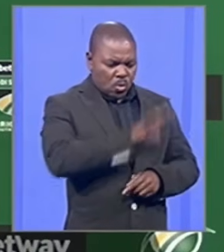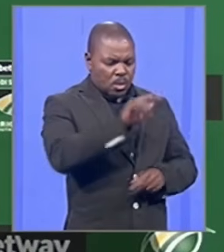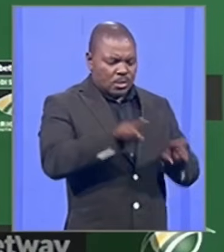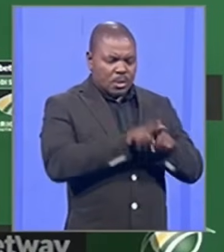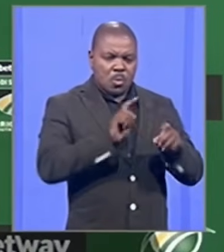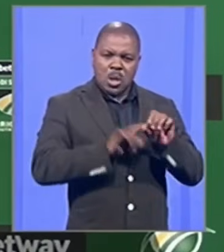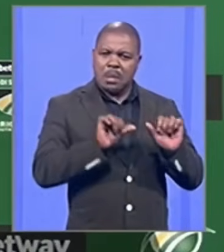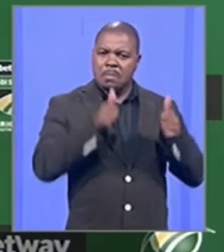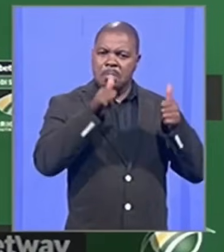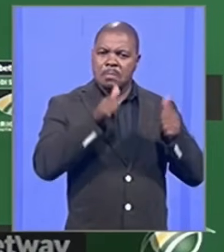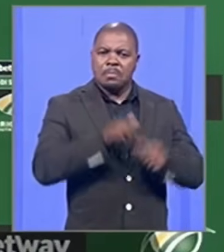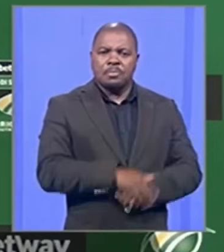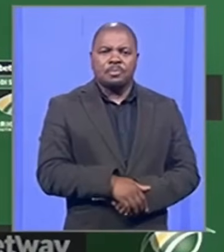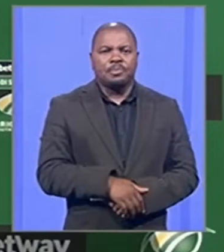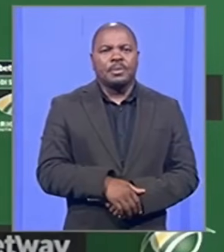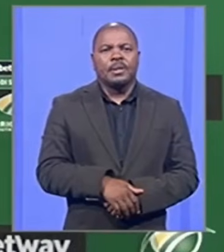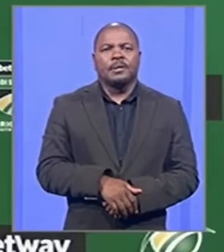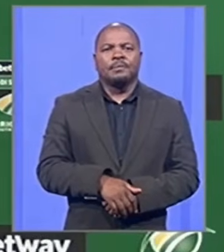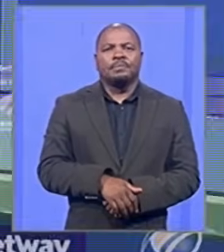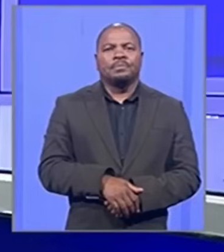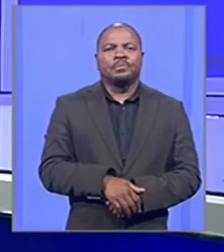are.